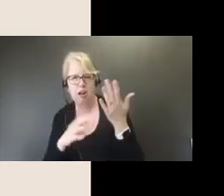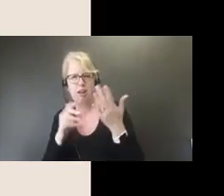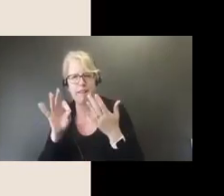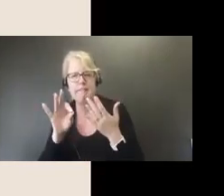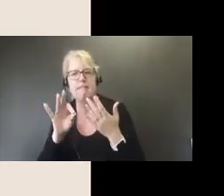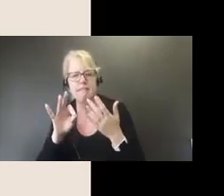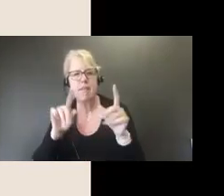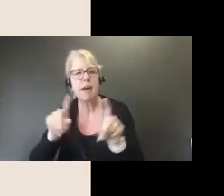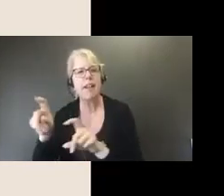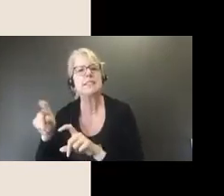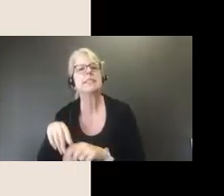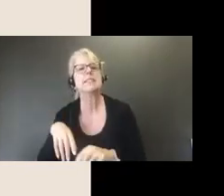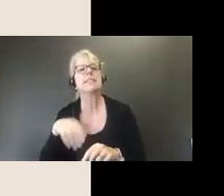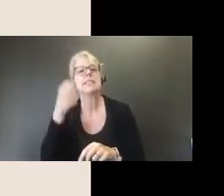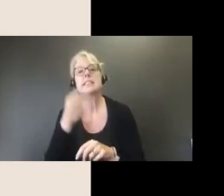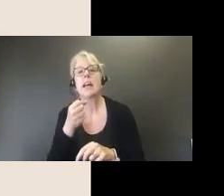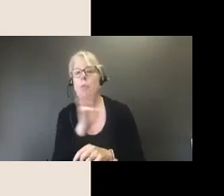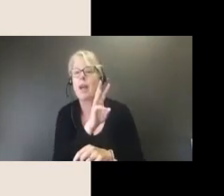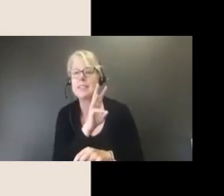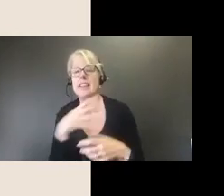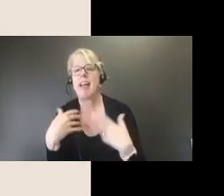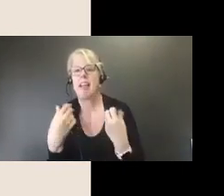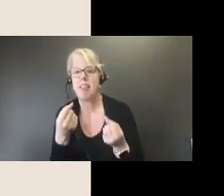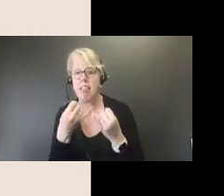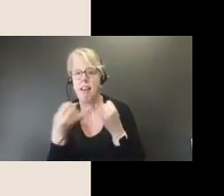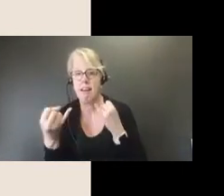Southwest Healthline also helped us with